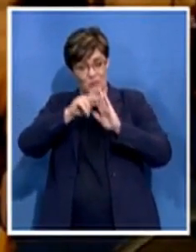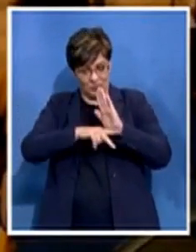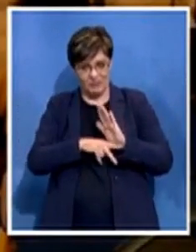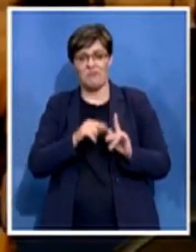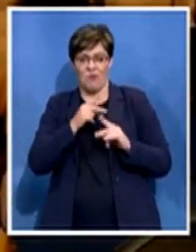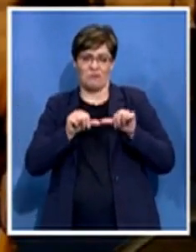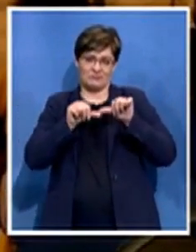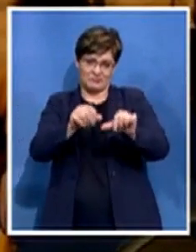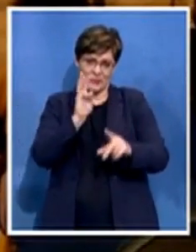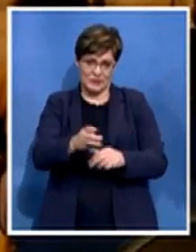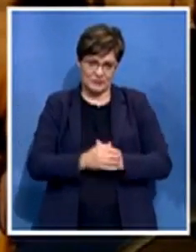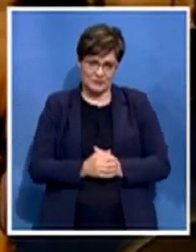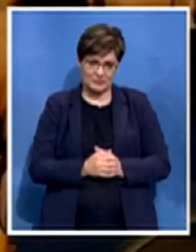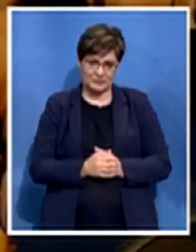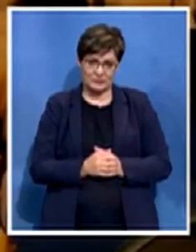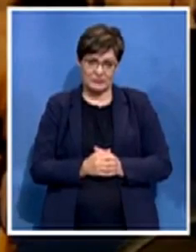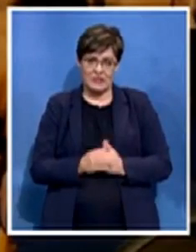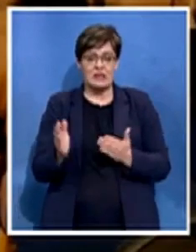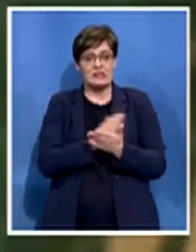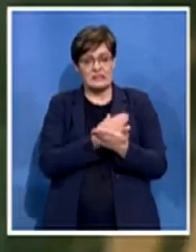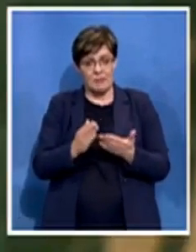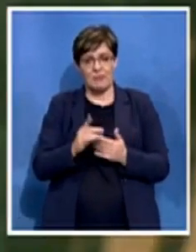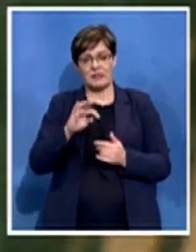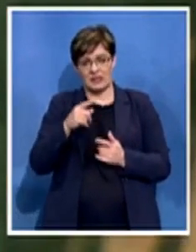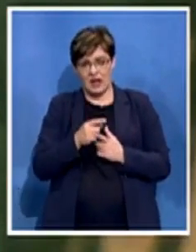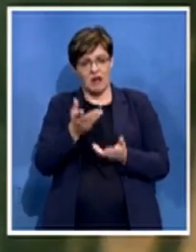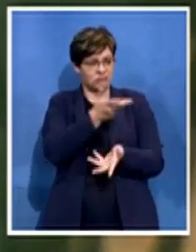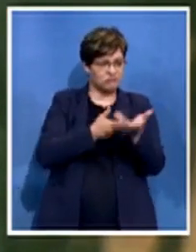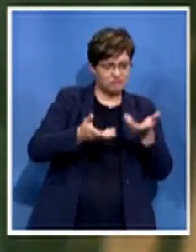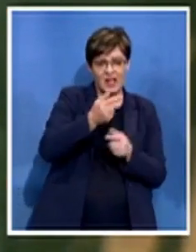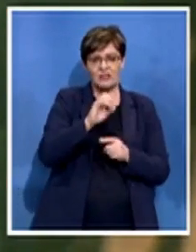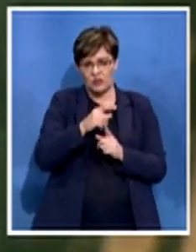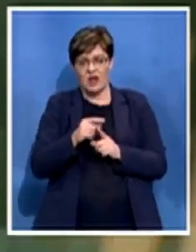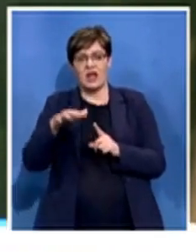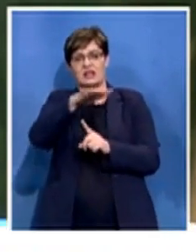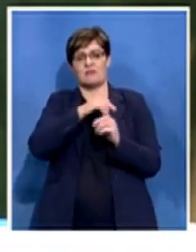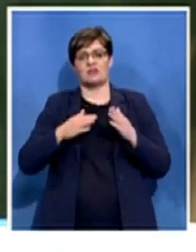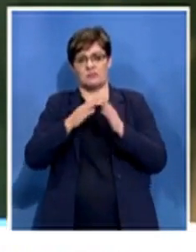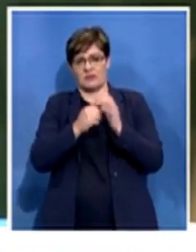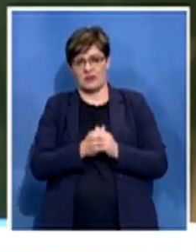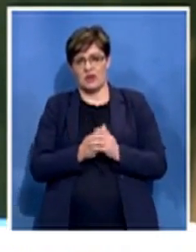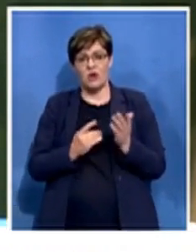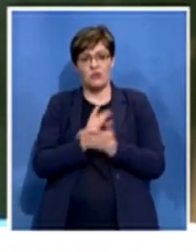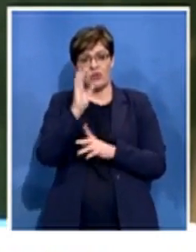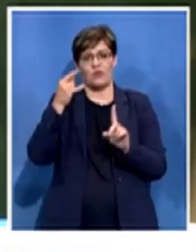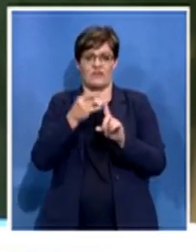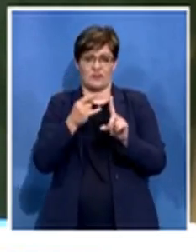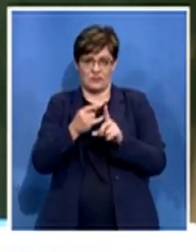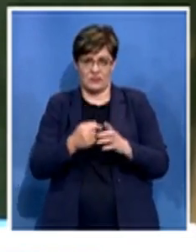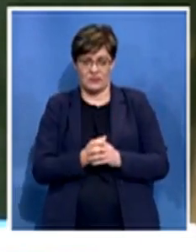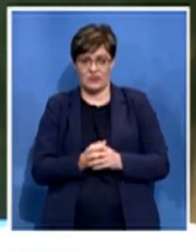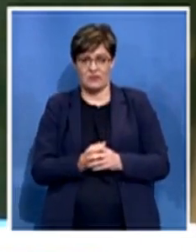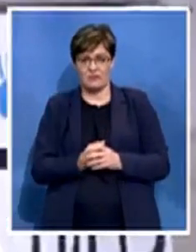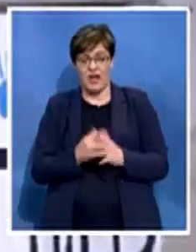Nettleton STEAM interacted with astronauts in a spaceship through video messaging. Encouragement for the counterparts in